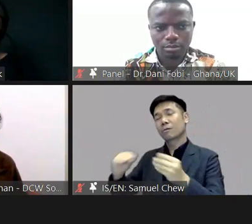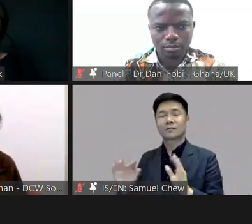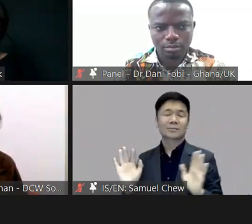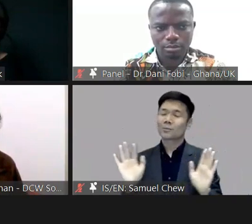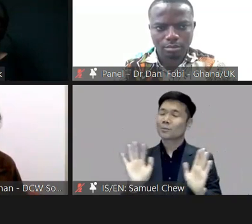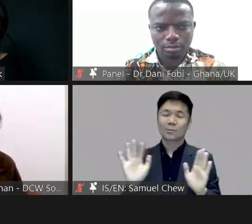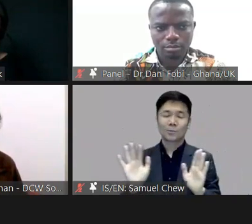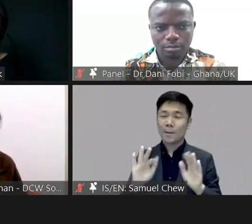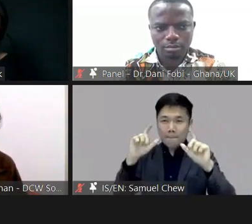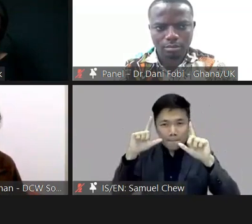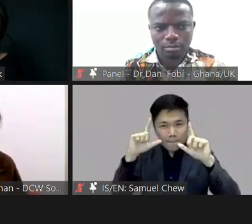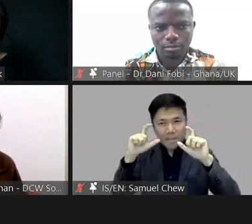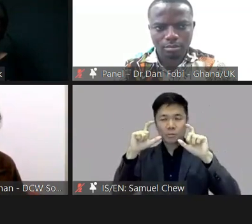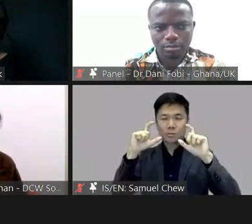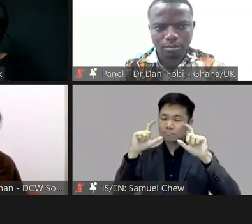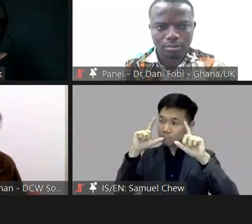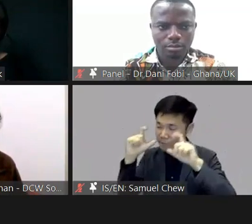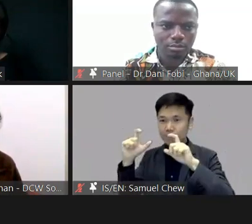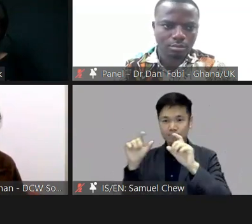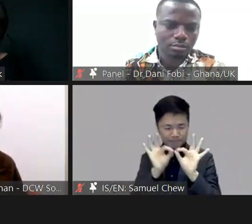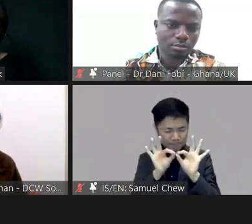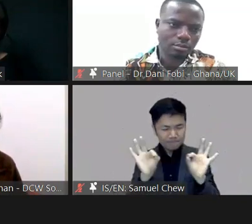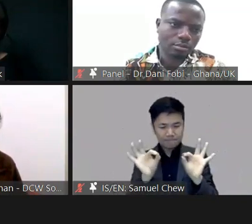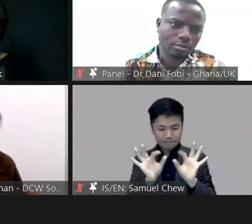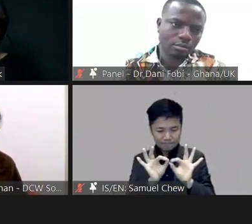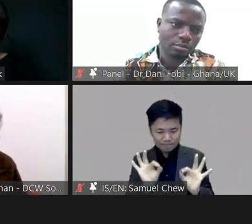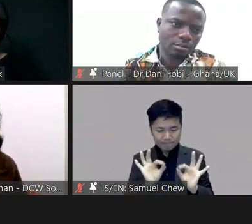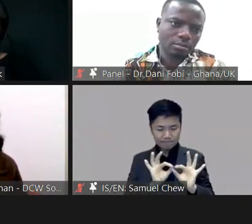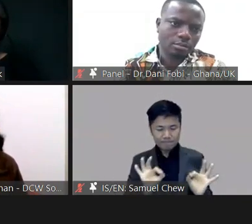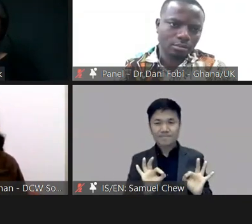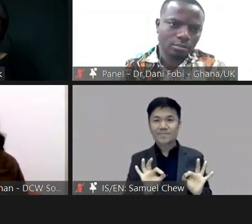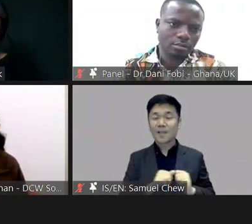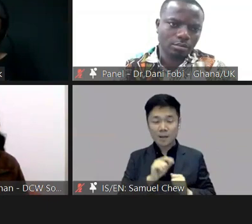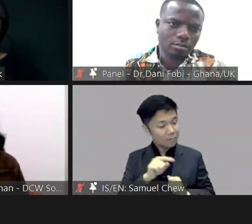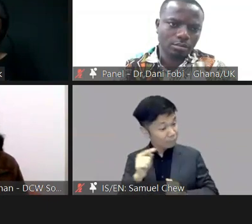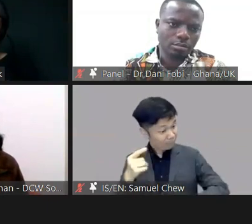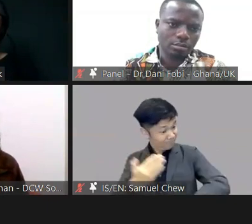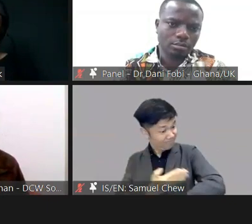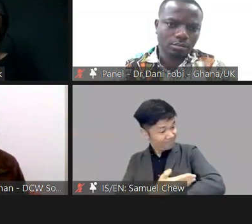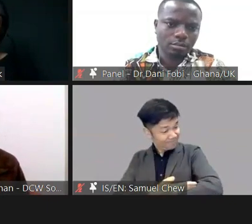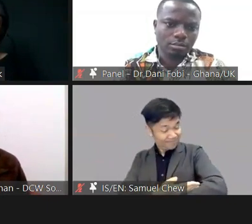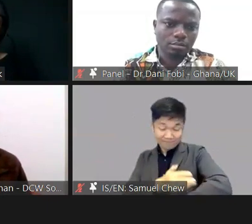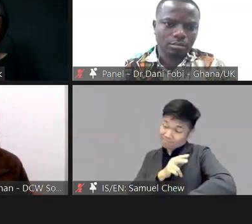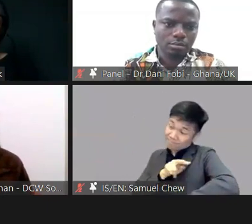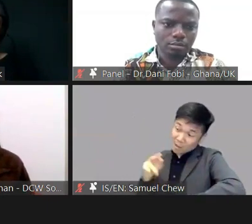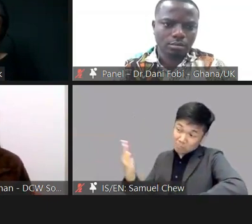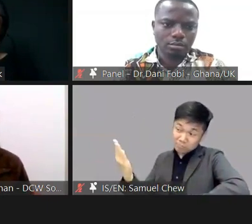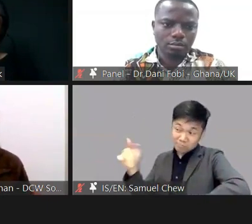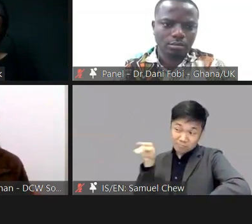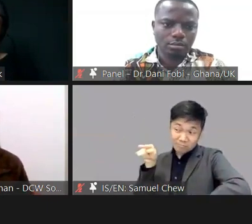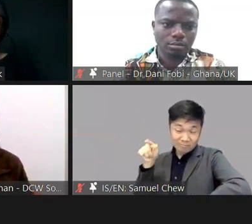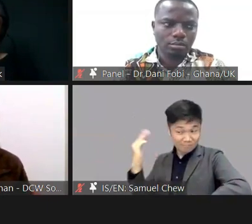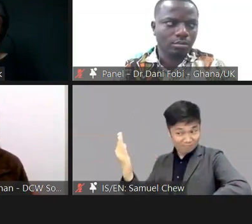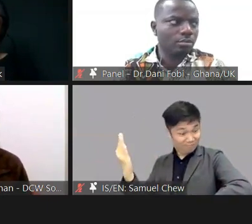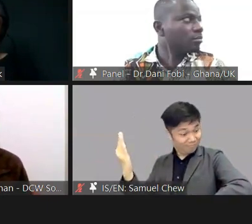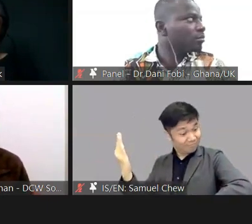and the pictures. They read the story. At first, they may not really understand the story, but the more you repeat